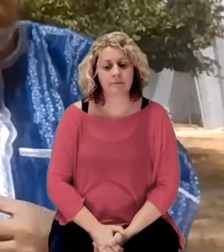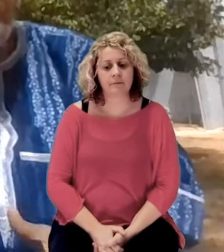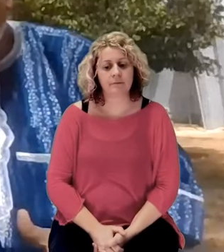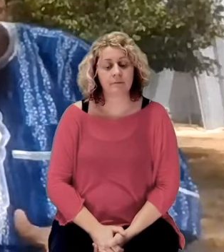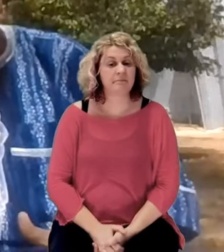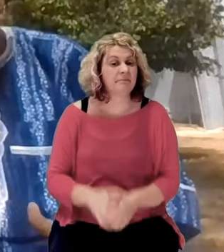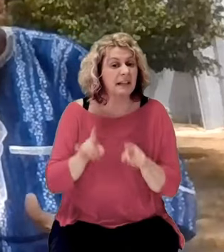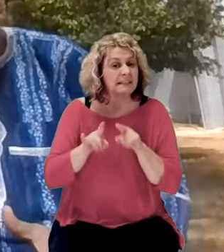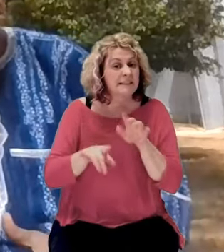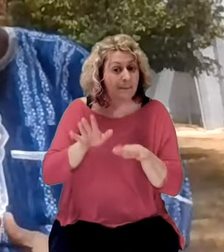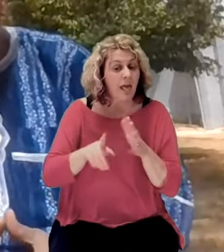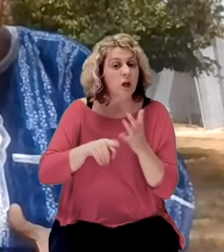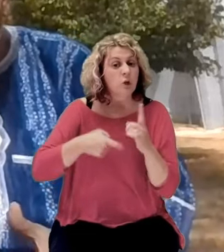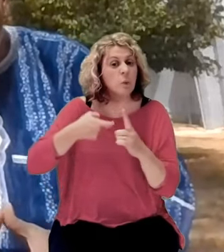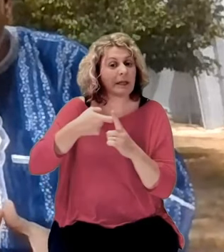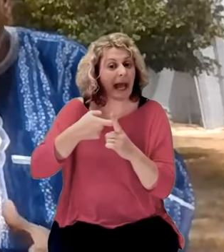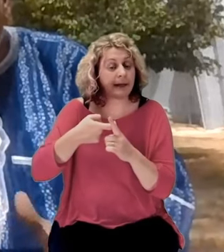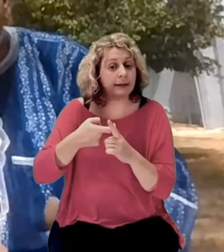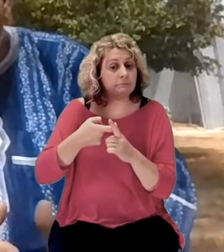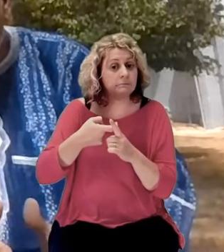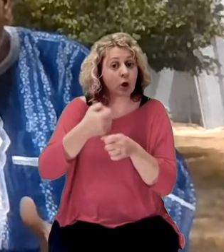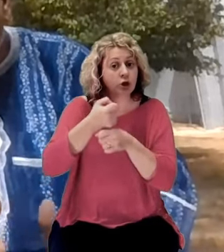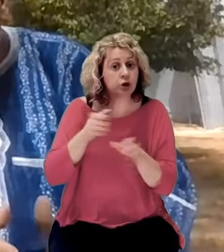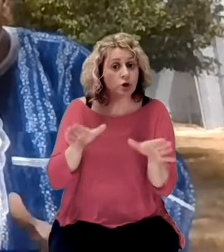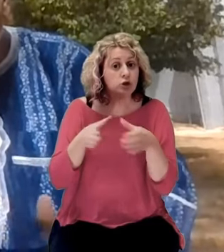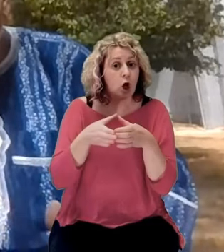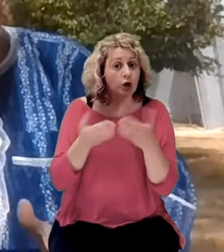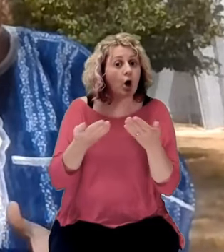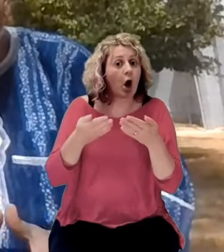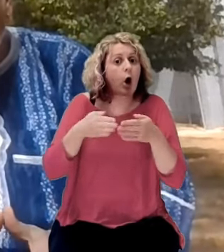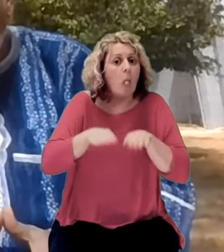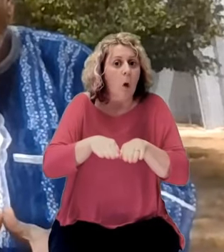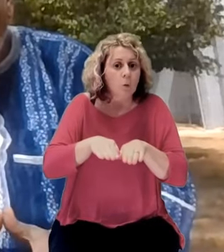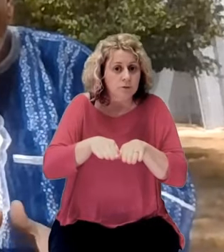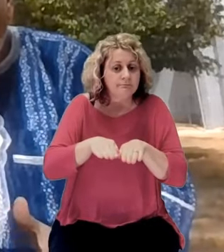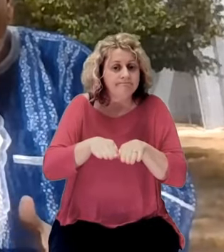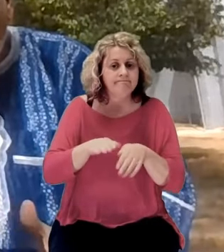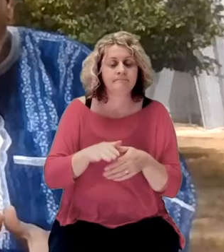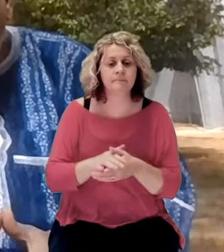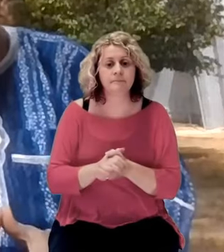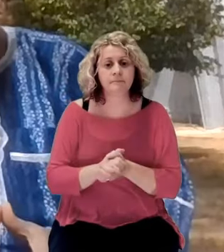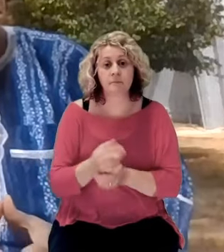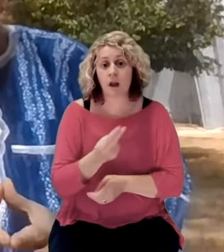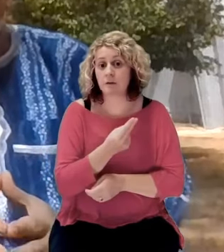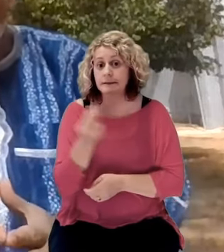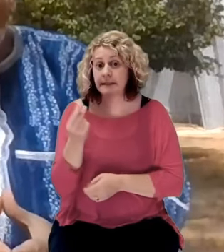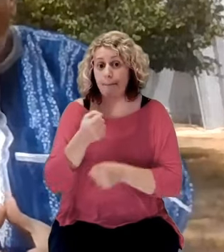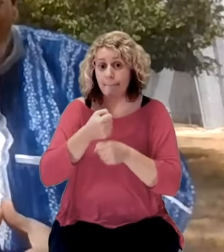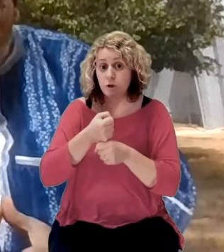Well, first of all, the church, like in the UK, many churches have been closed.